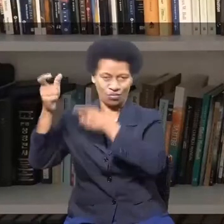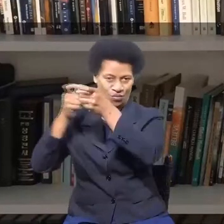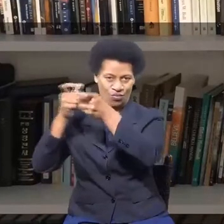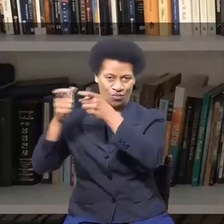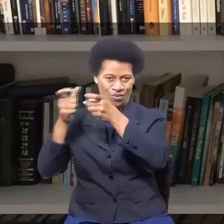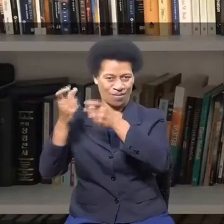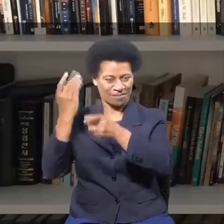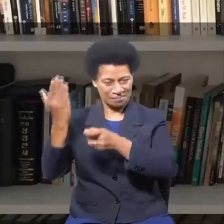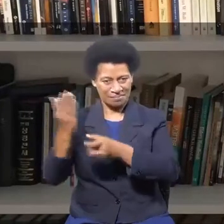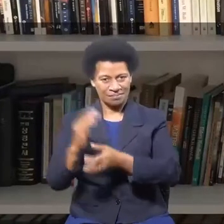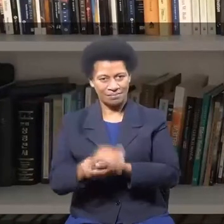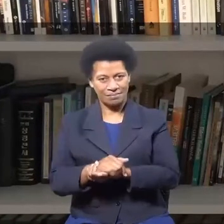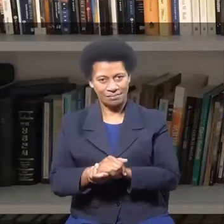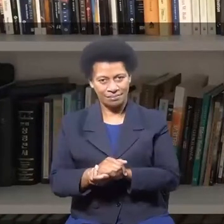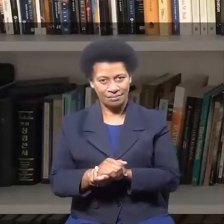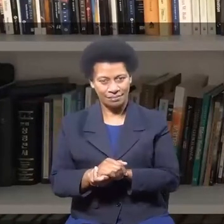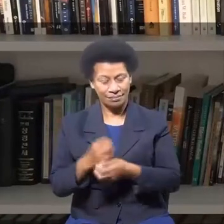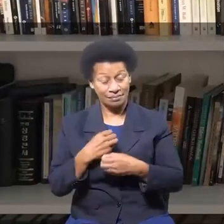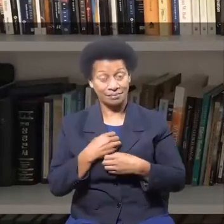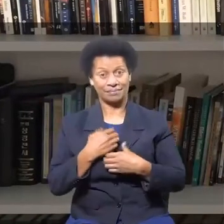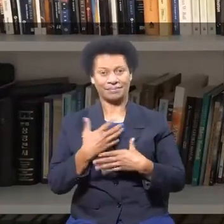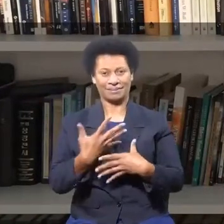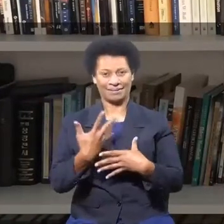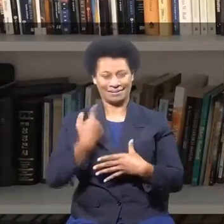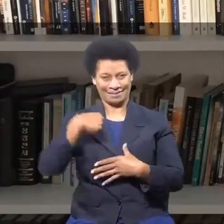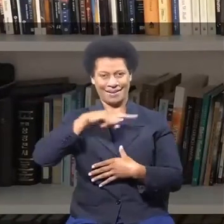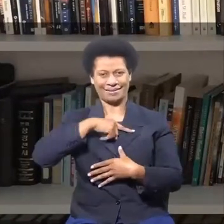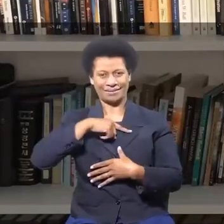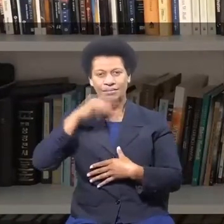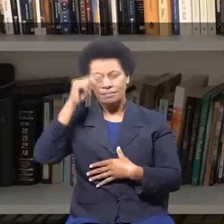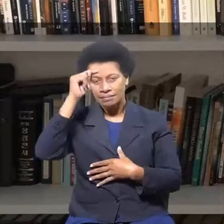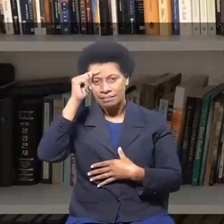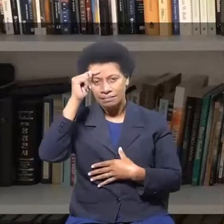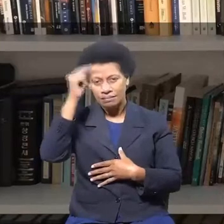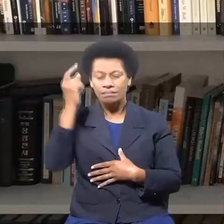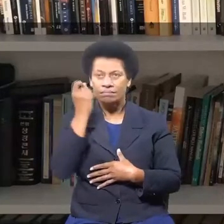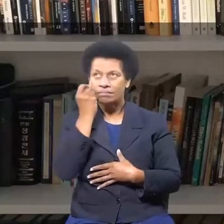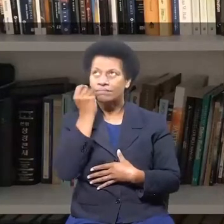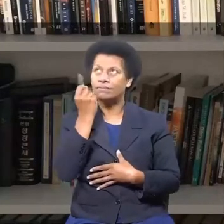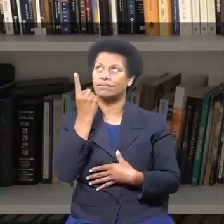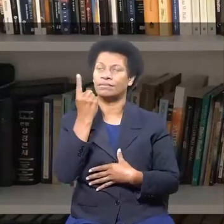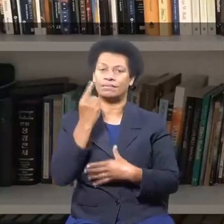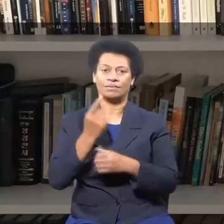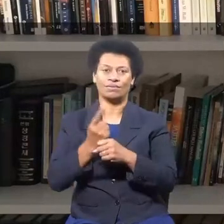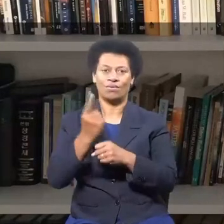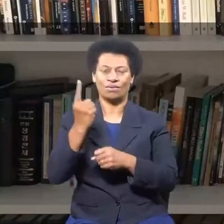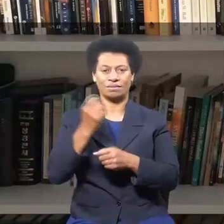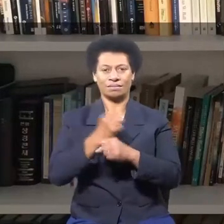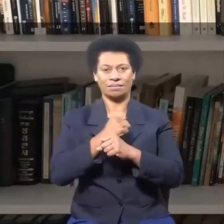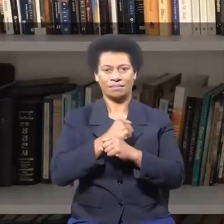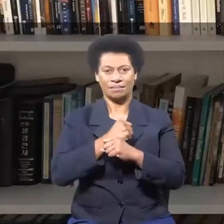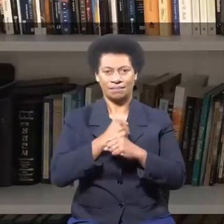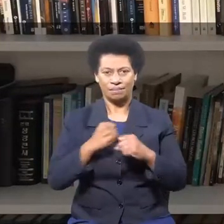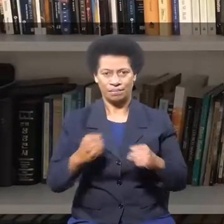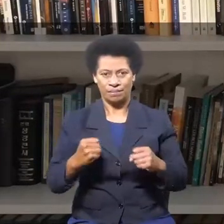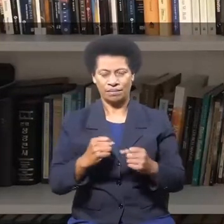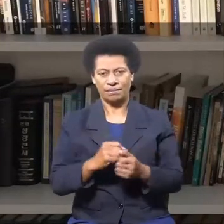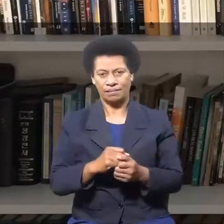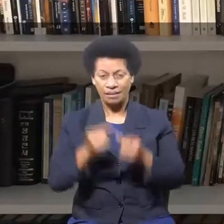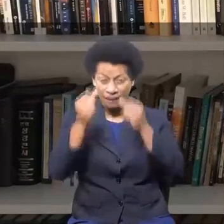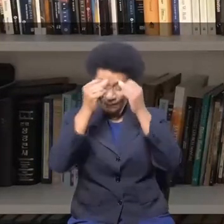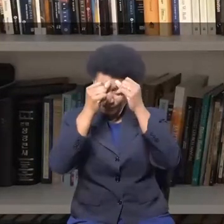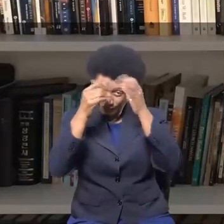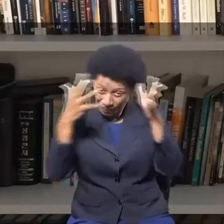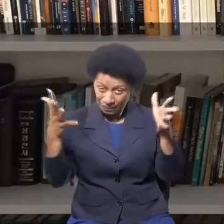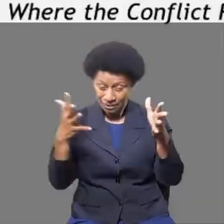It's an amazing insight for us to be able to understand the power of God. Then the very famous